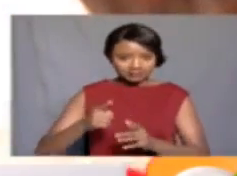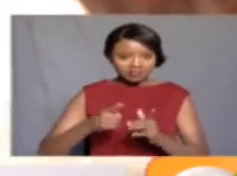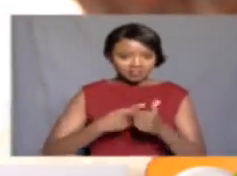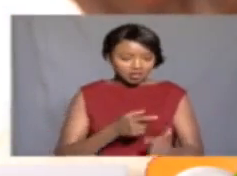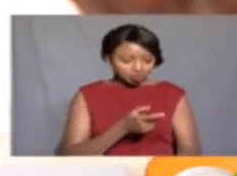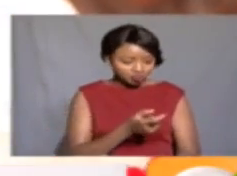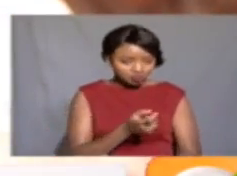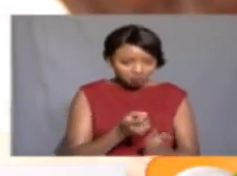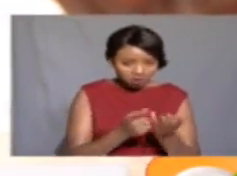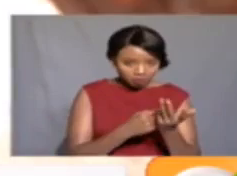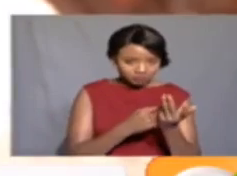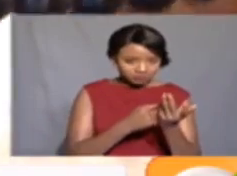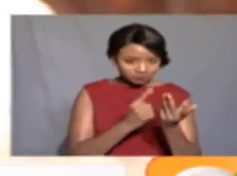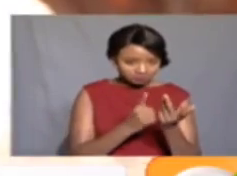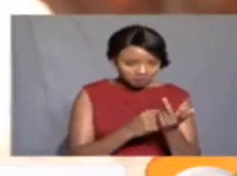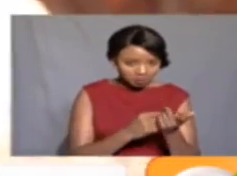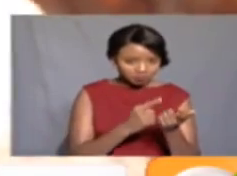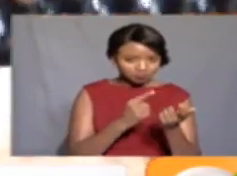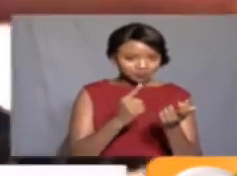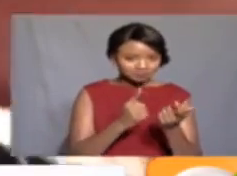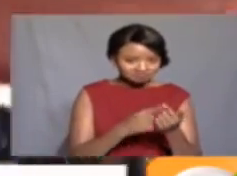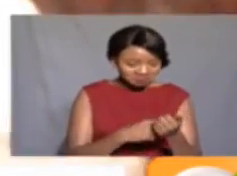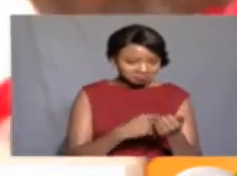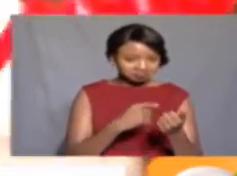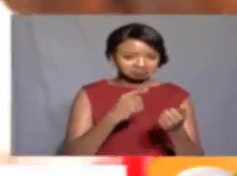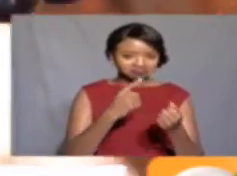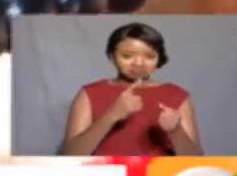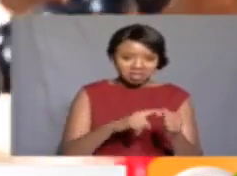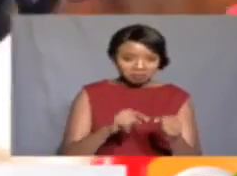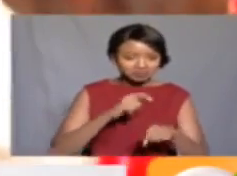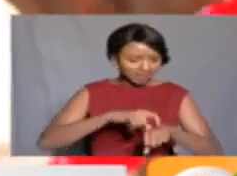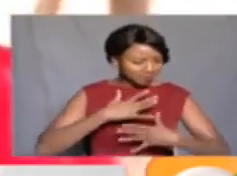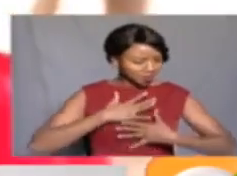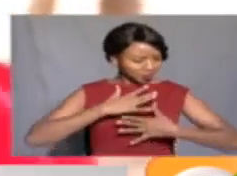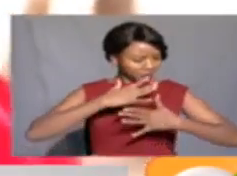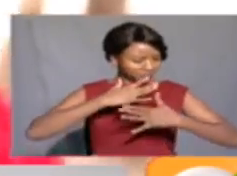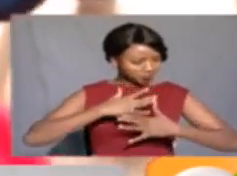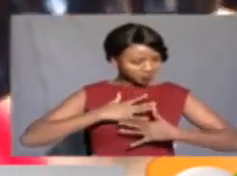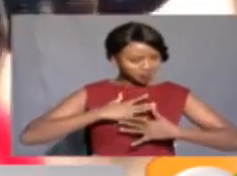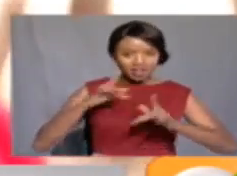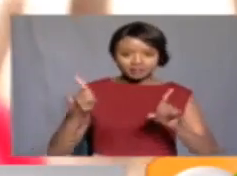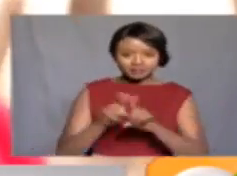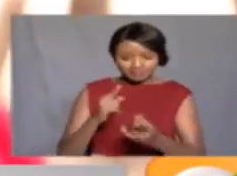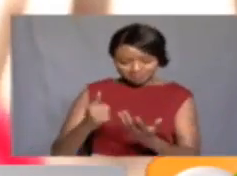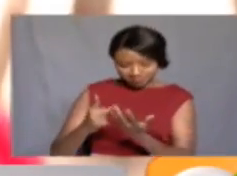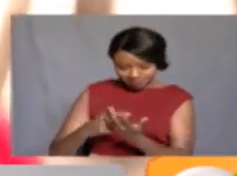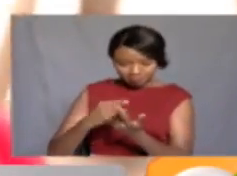hizi ndio siende pamoja. Unahesabu vile mtoto anafumua.